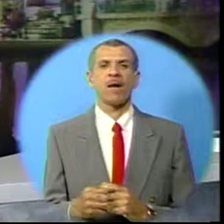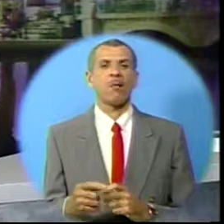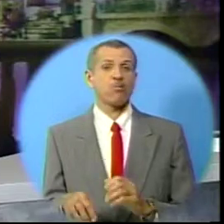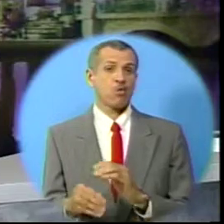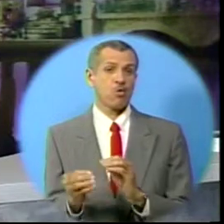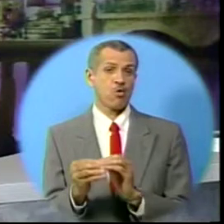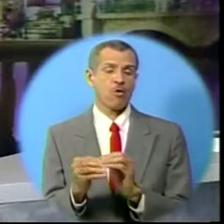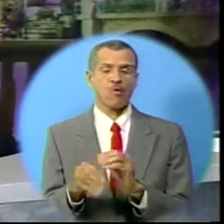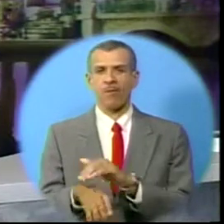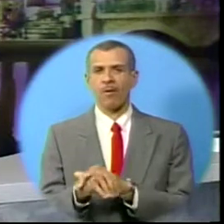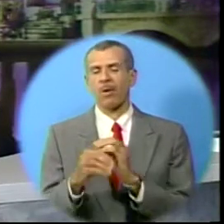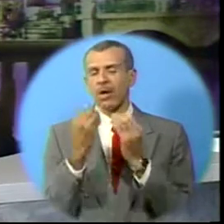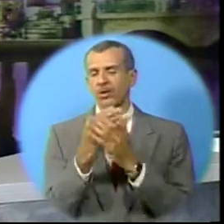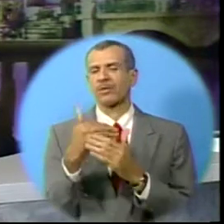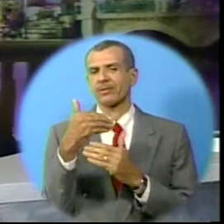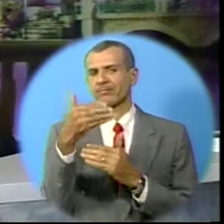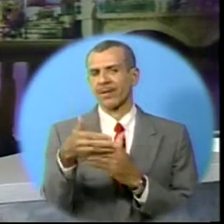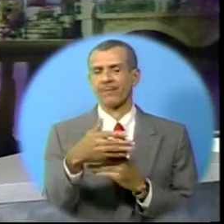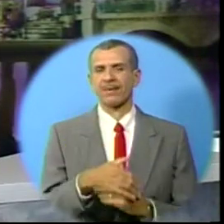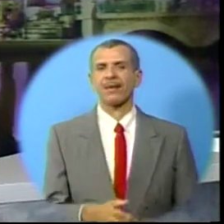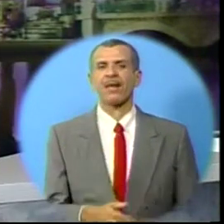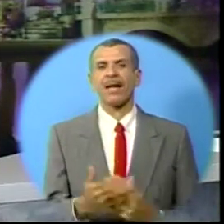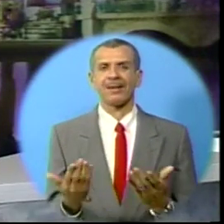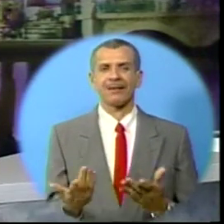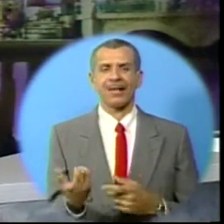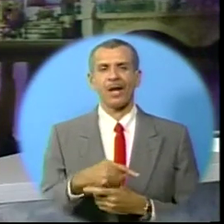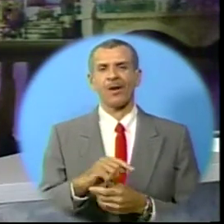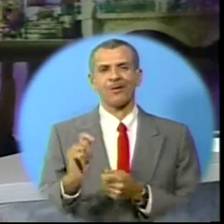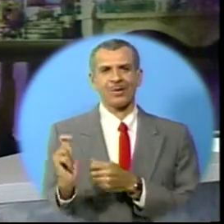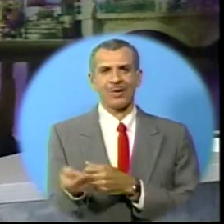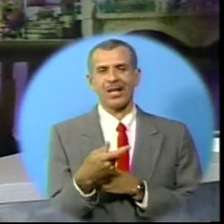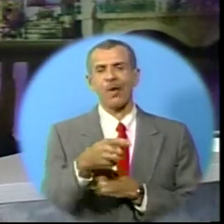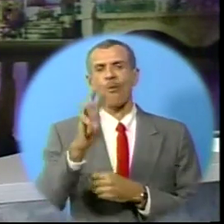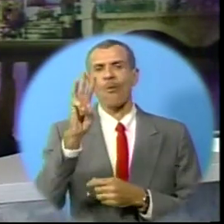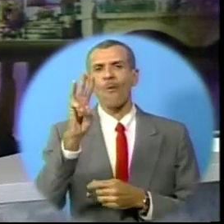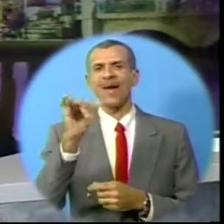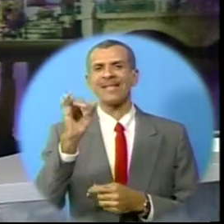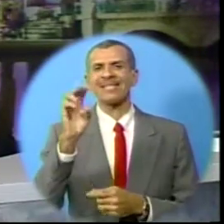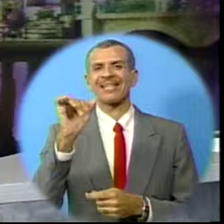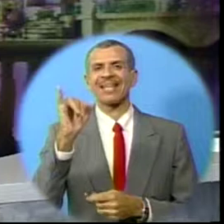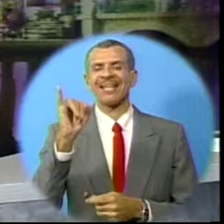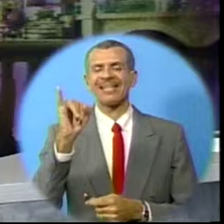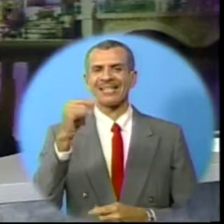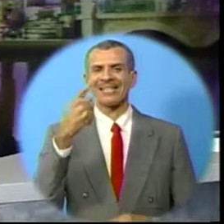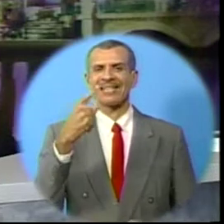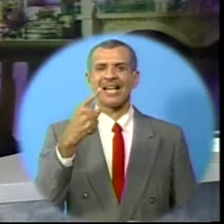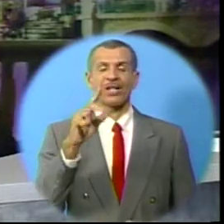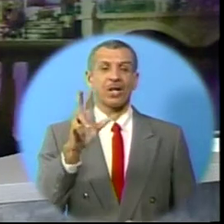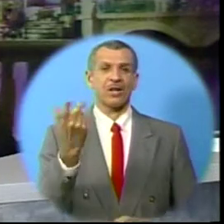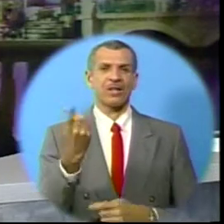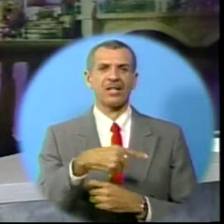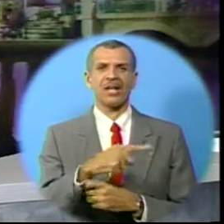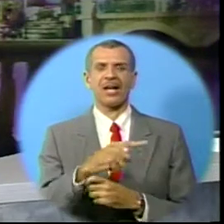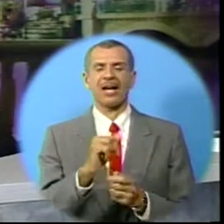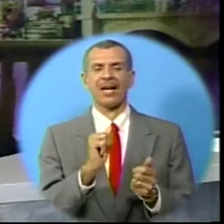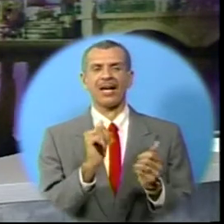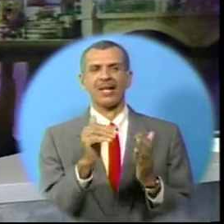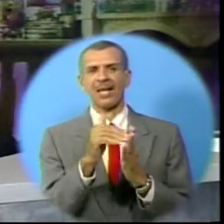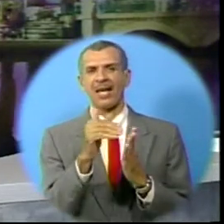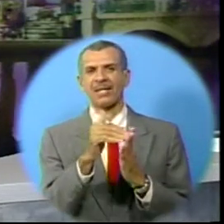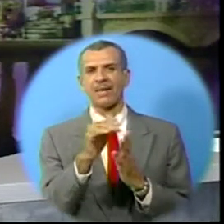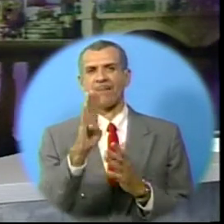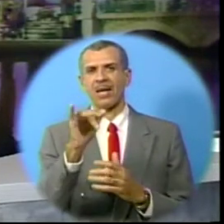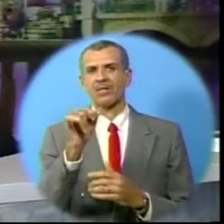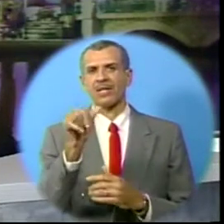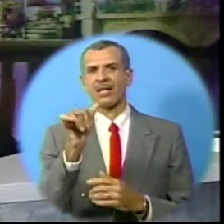football later, but now to cricket. It was a clean sweep by the West Indies as they took the third one-day international against Bangladesh last night at